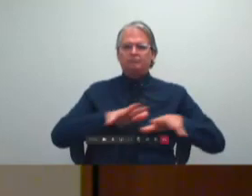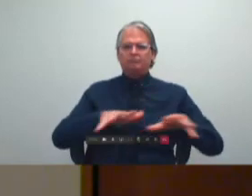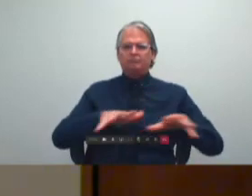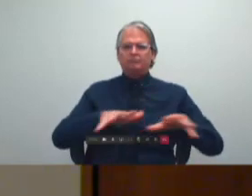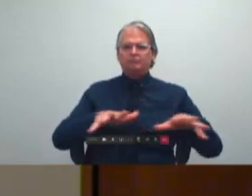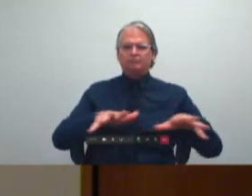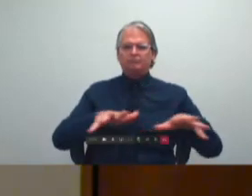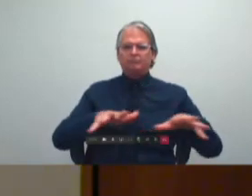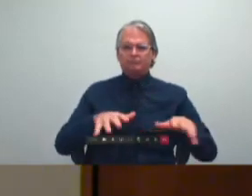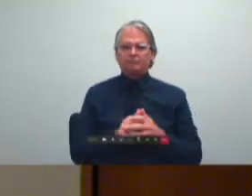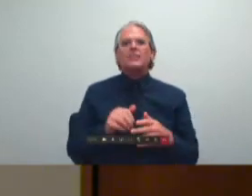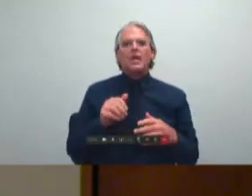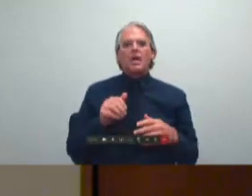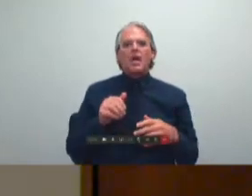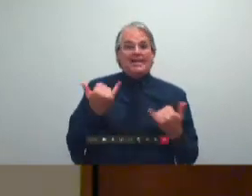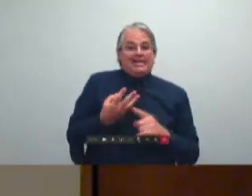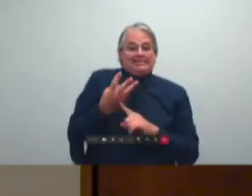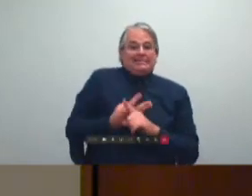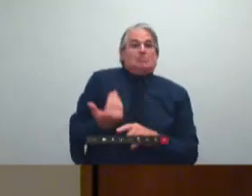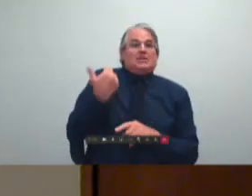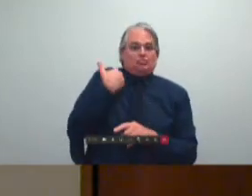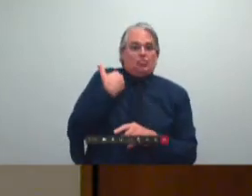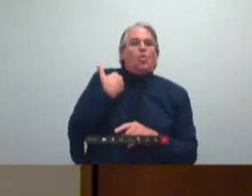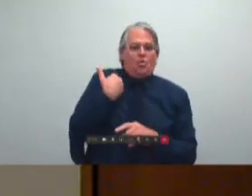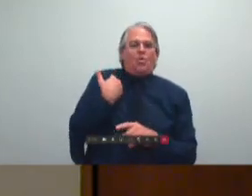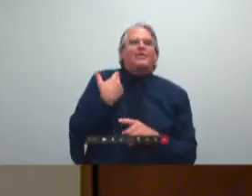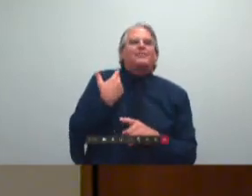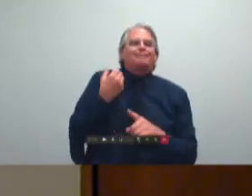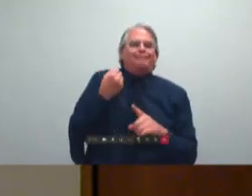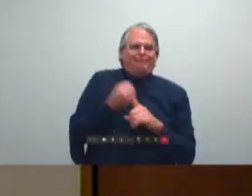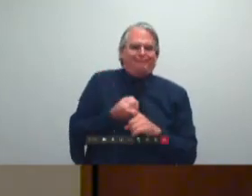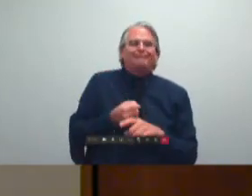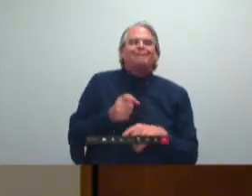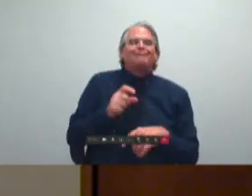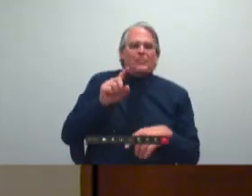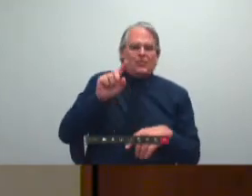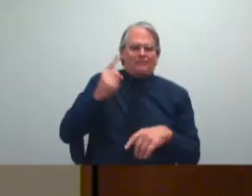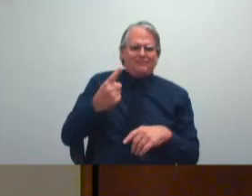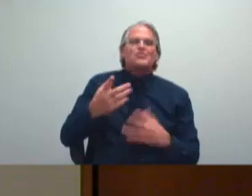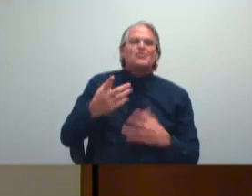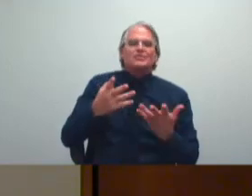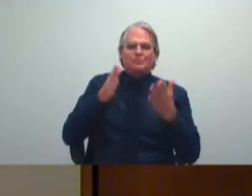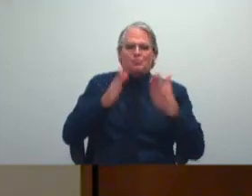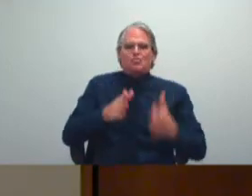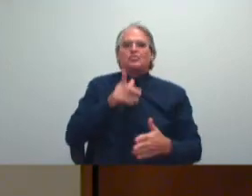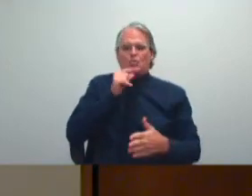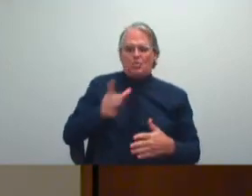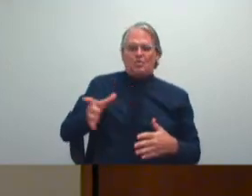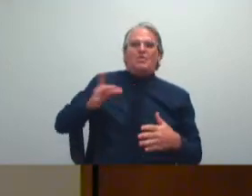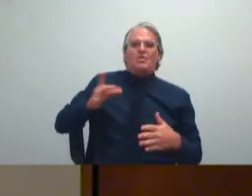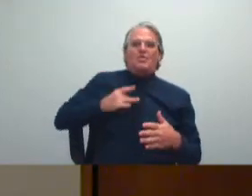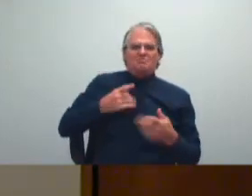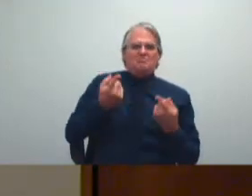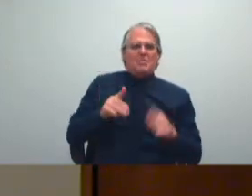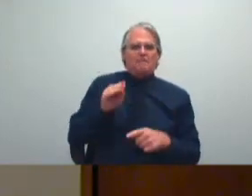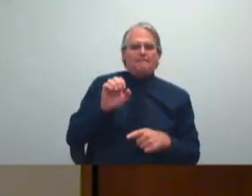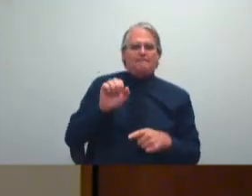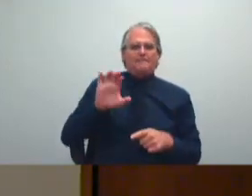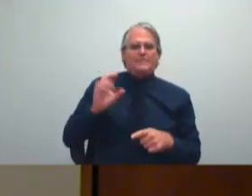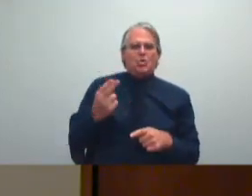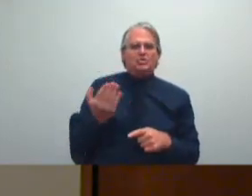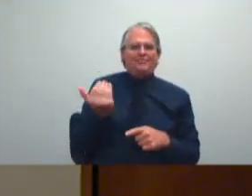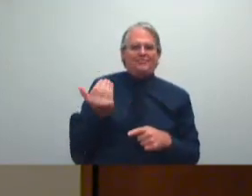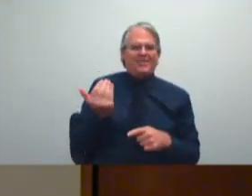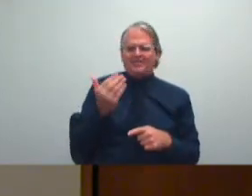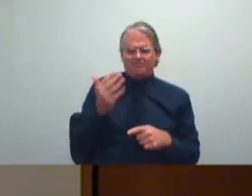came through March 5th of this year. The 4 distinct waves that we see is a really large influx in the number of